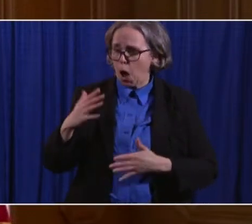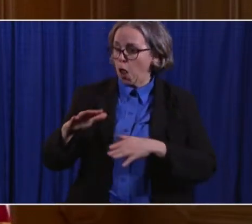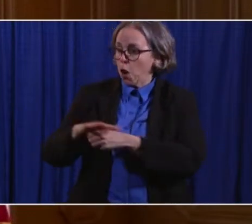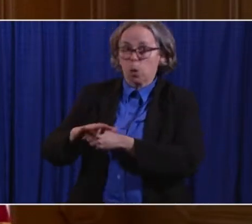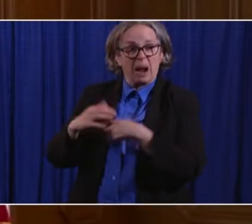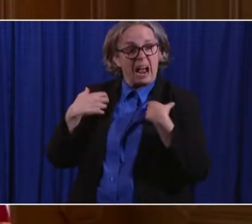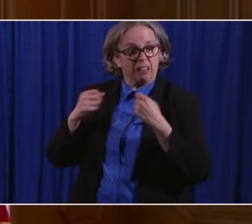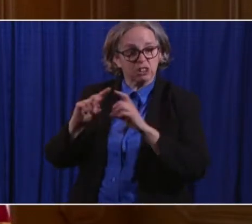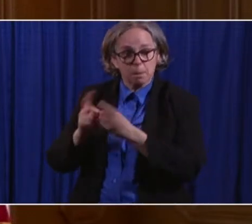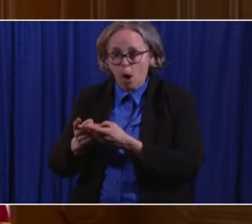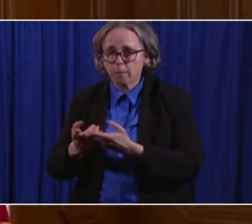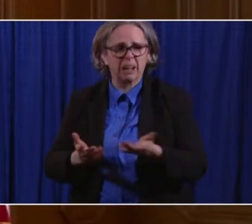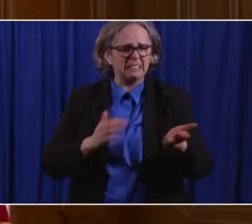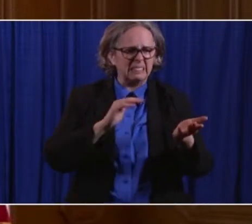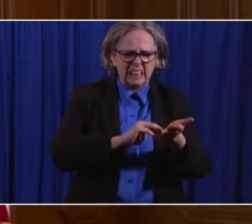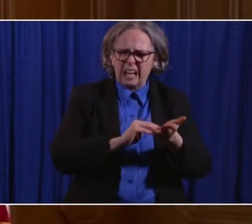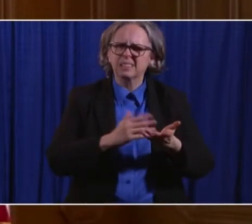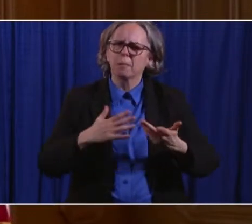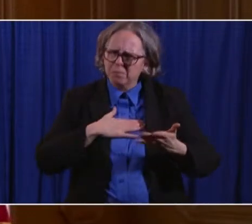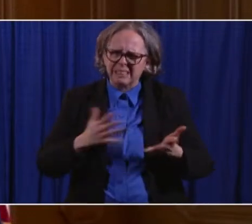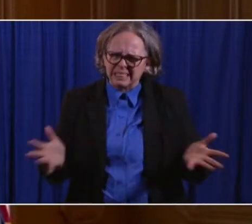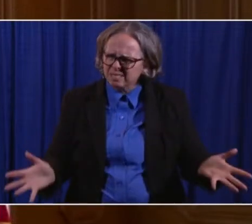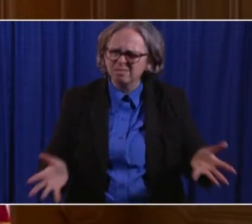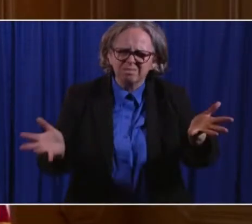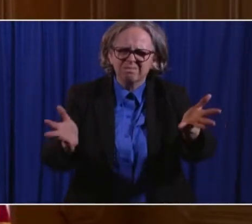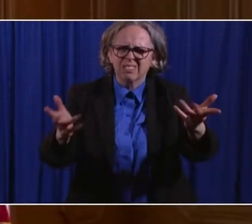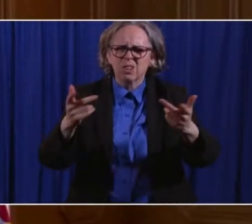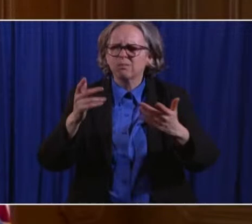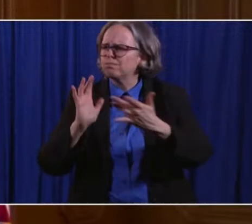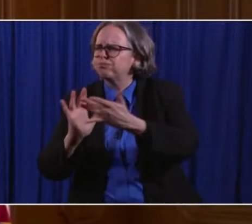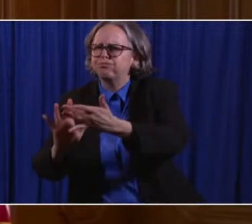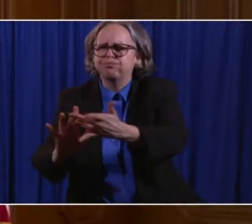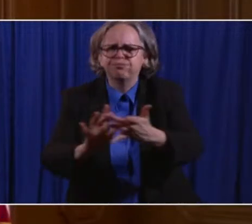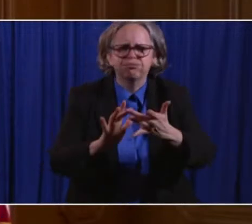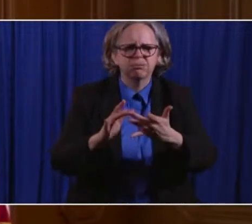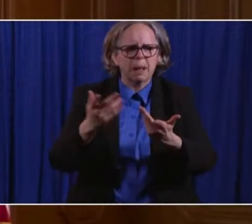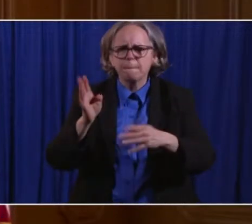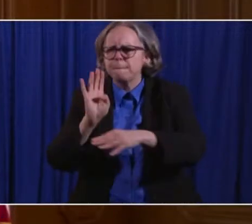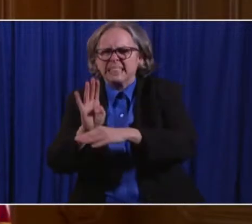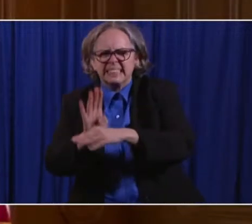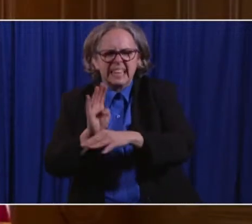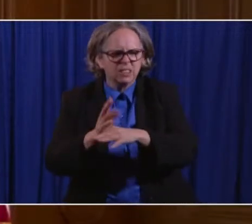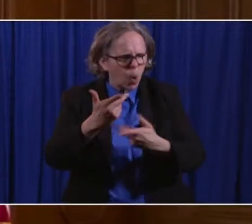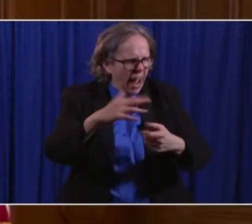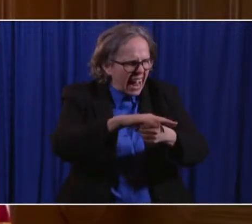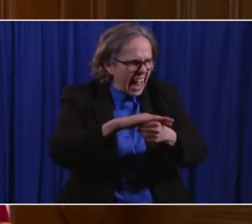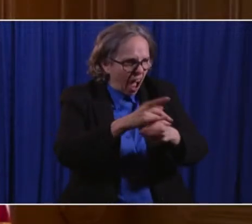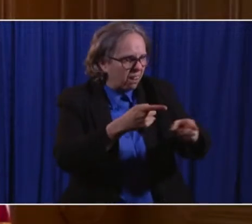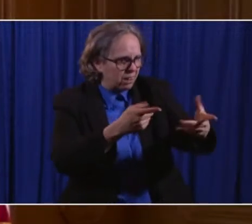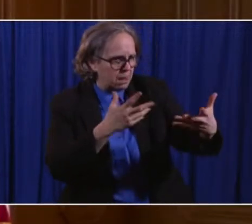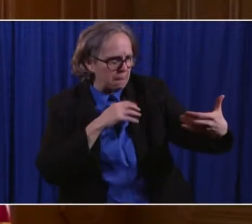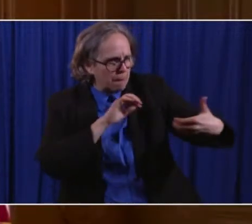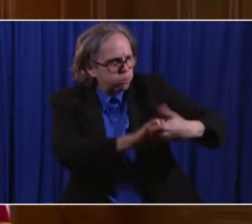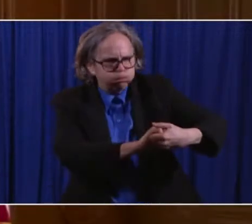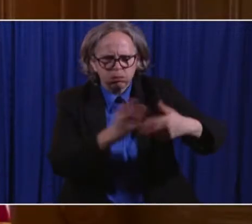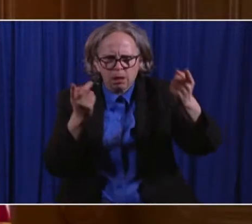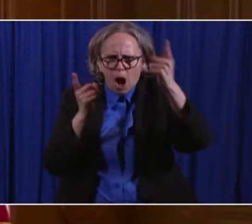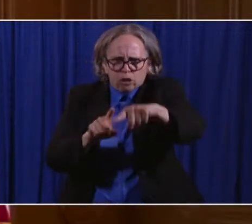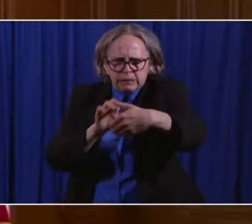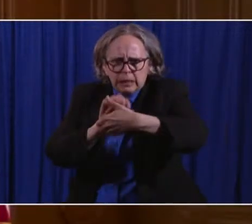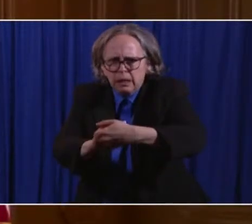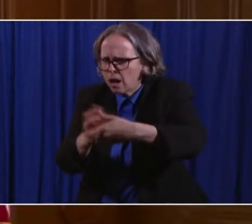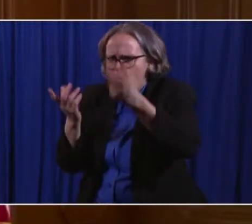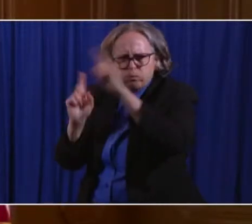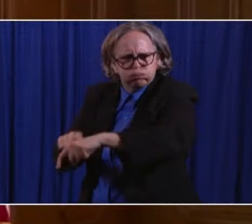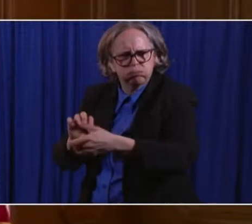local employers. In fact, in the counties where we have seen the demand maybe go